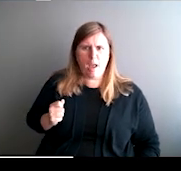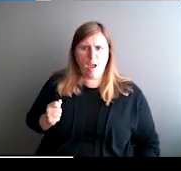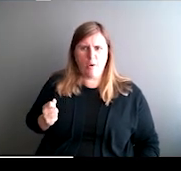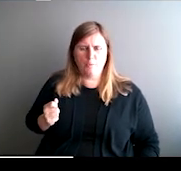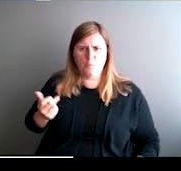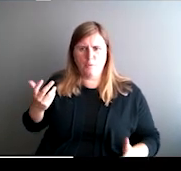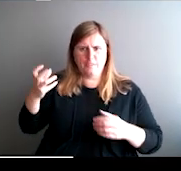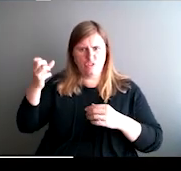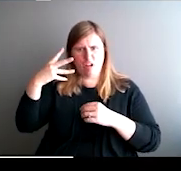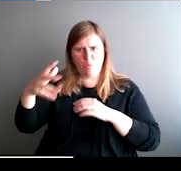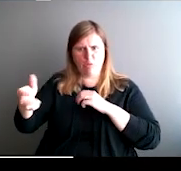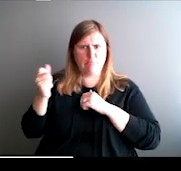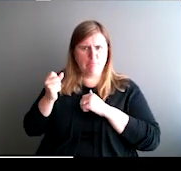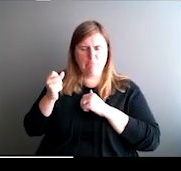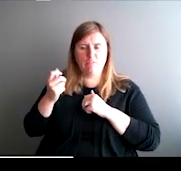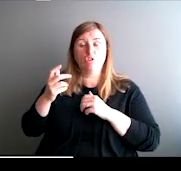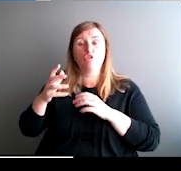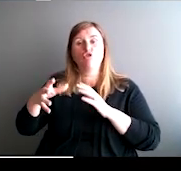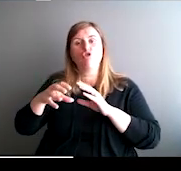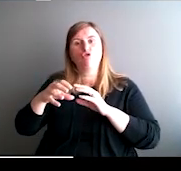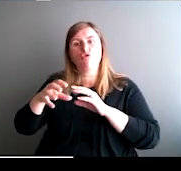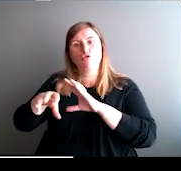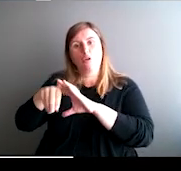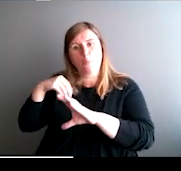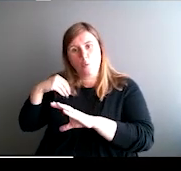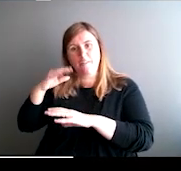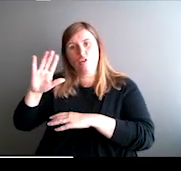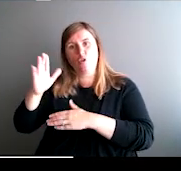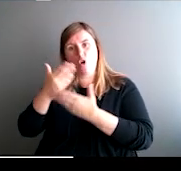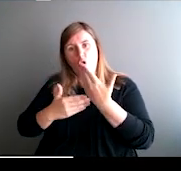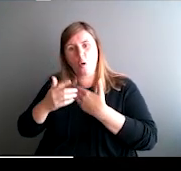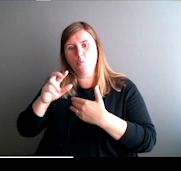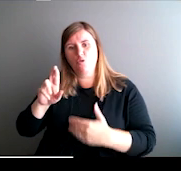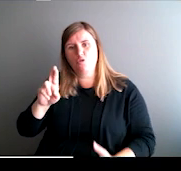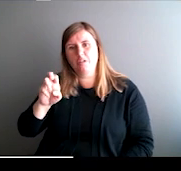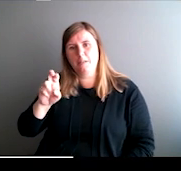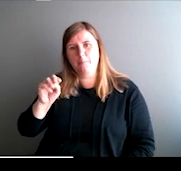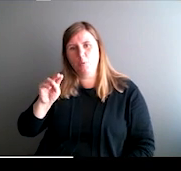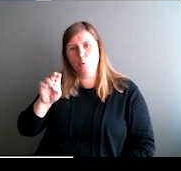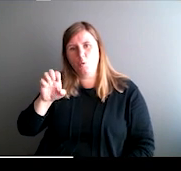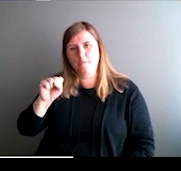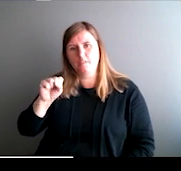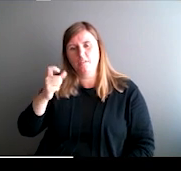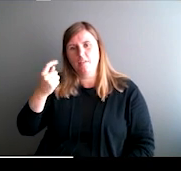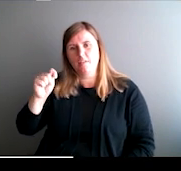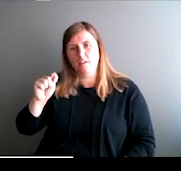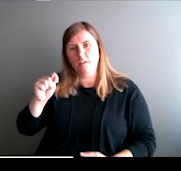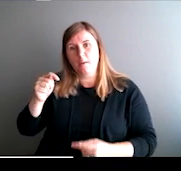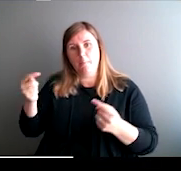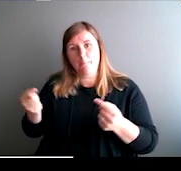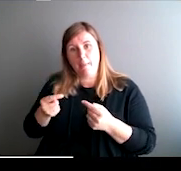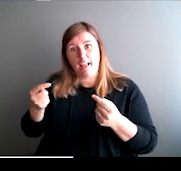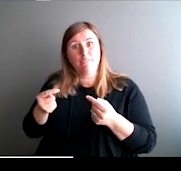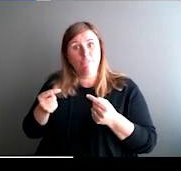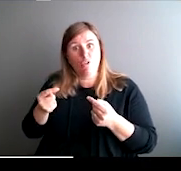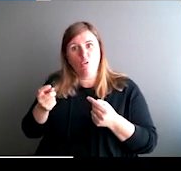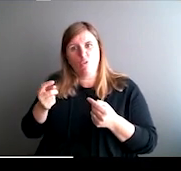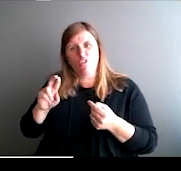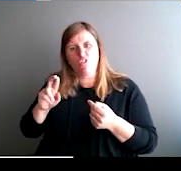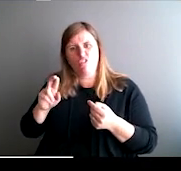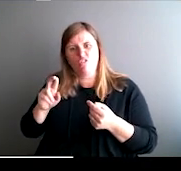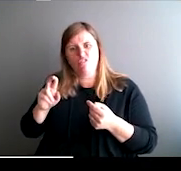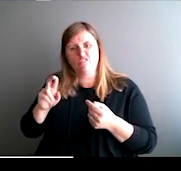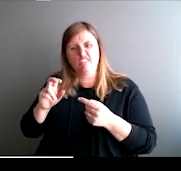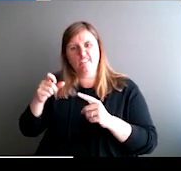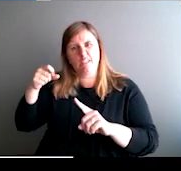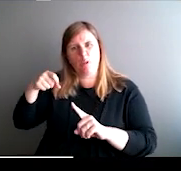shower. Removing your arm removes the aversive, or painful in this case, stimulus,